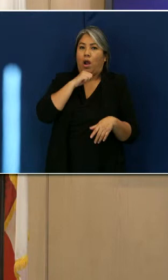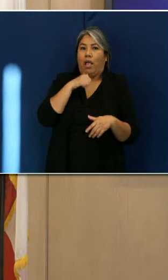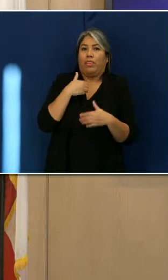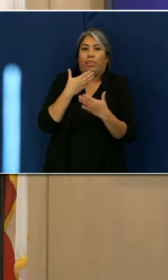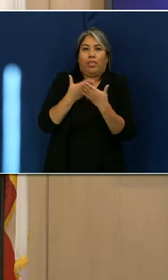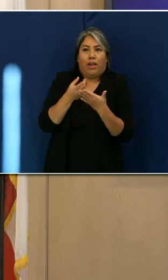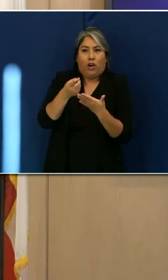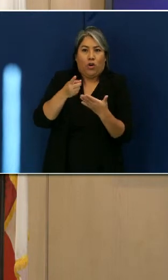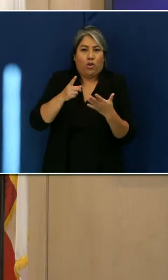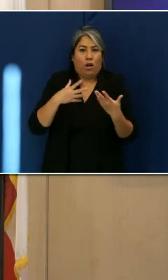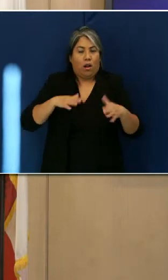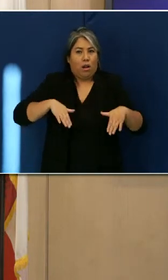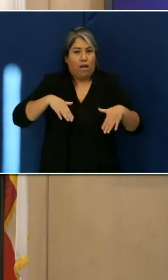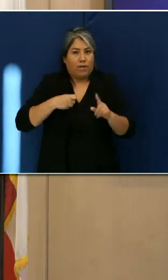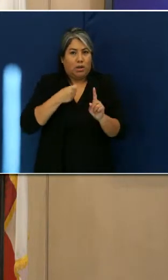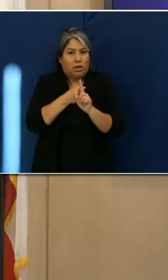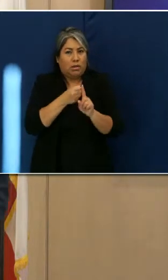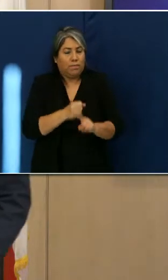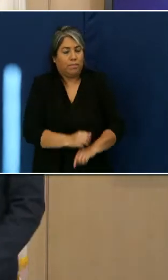yet.